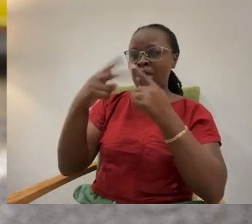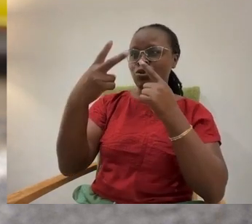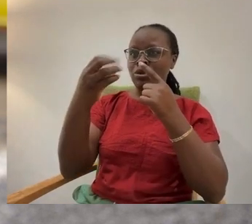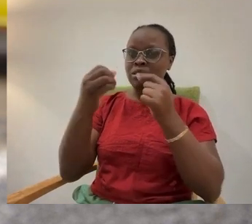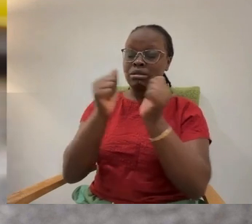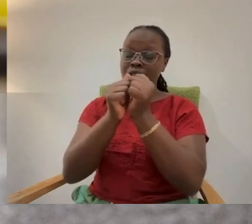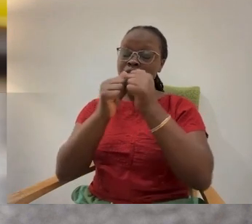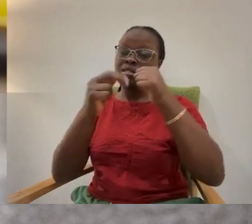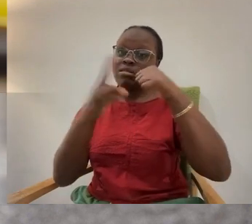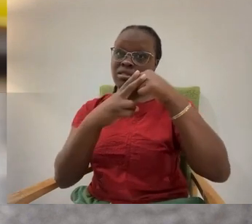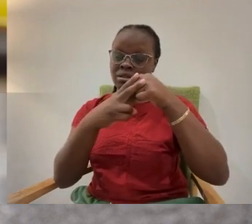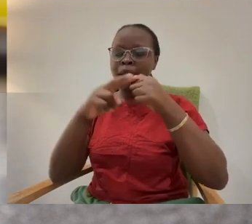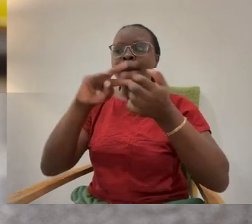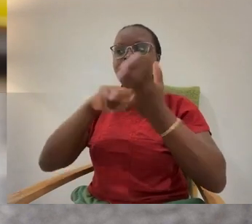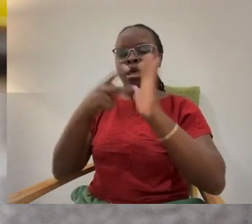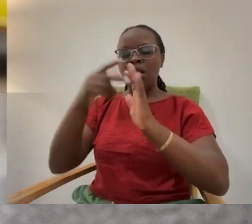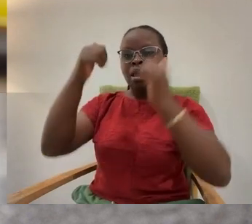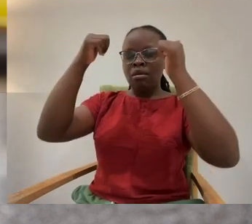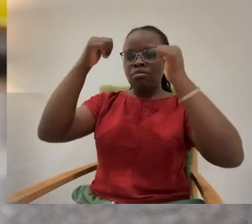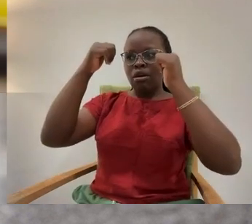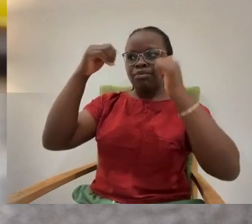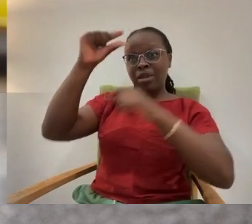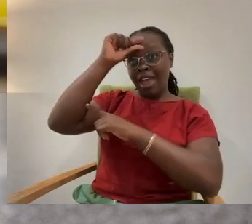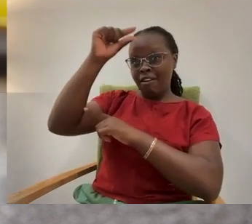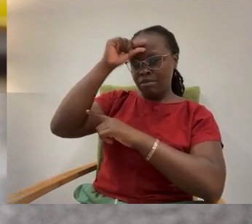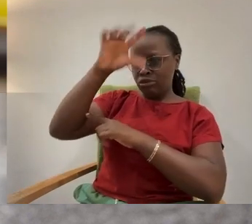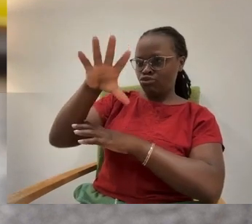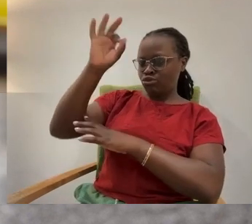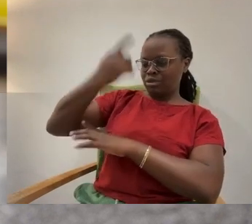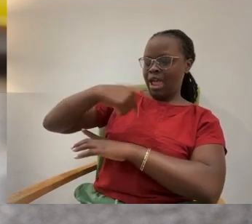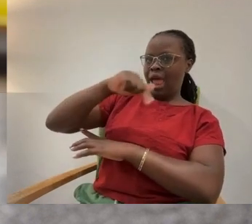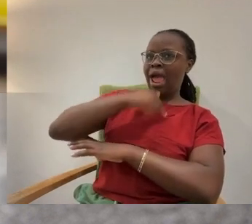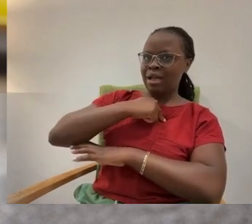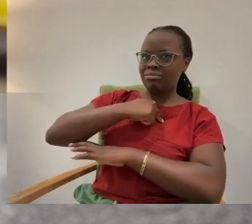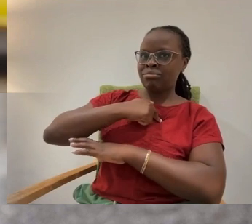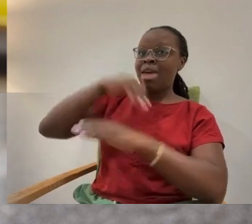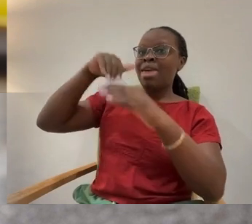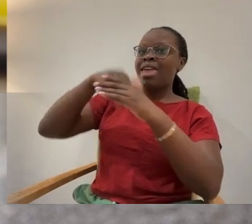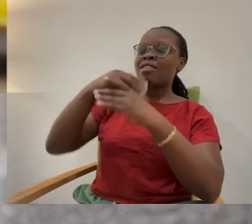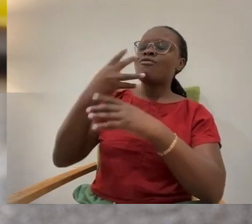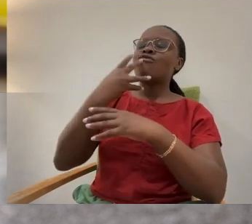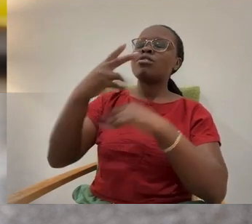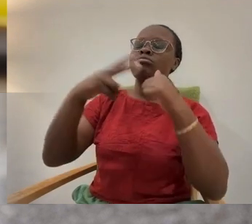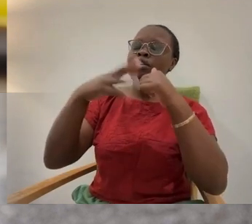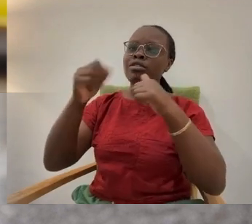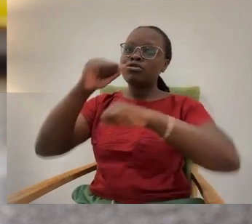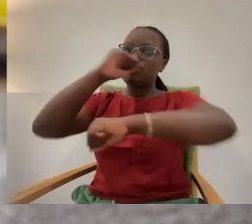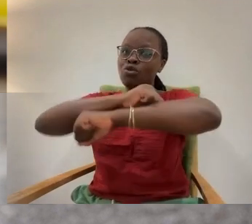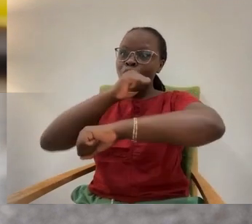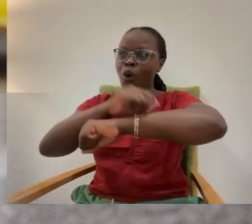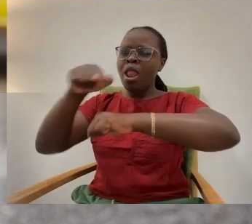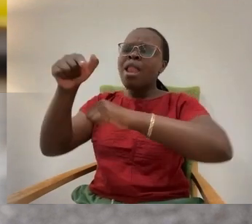2017. So the government selected us amongst the 470 schools in Kenya to pilot on the new system